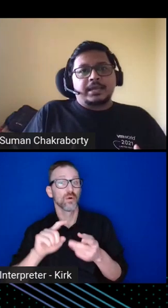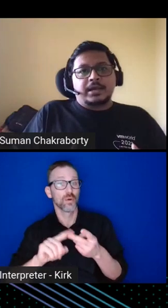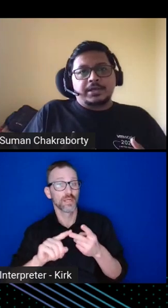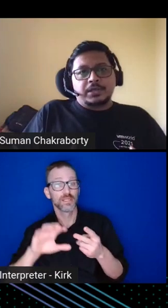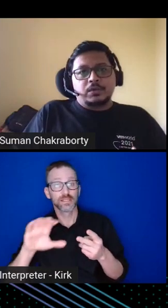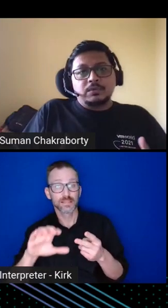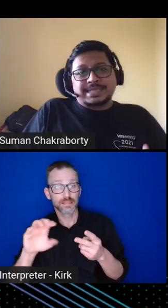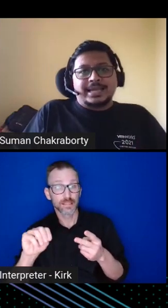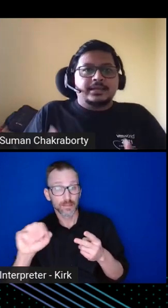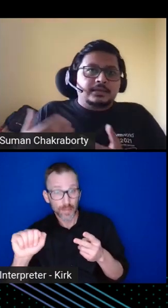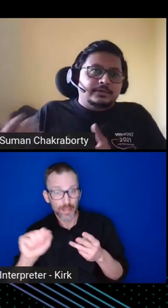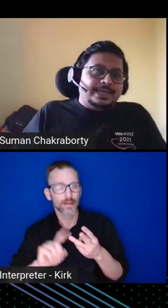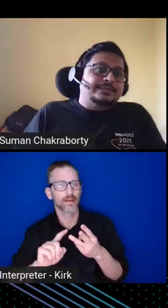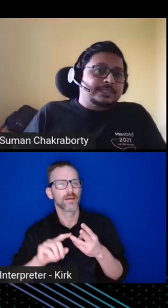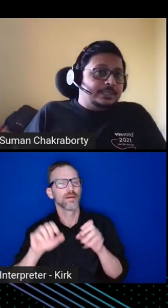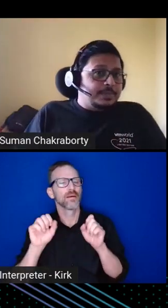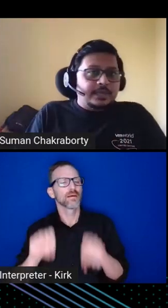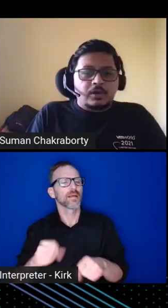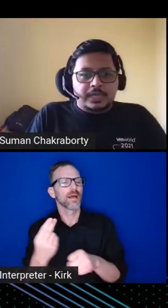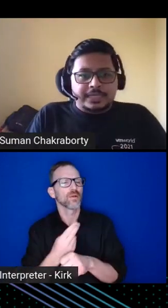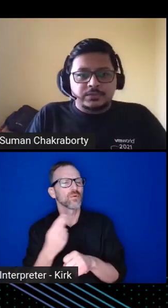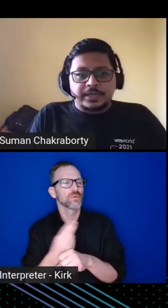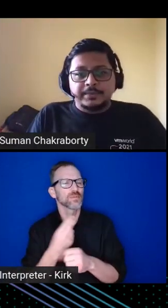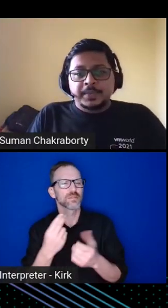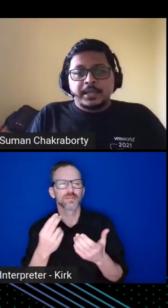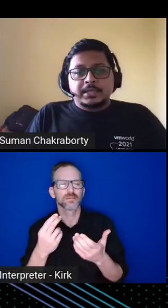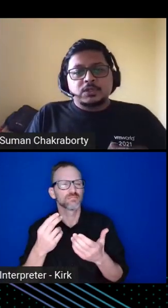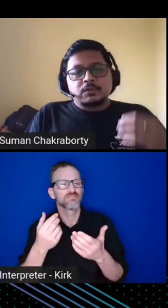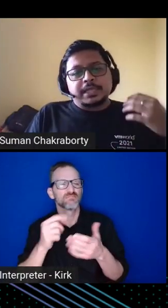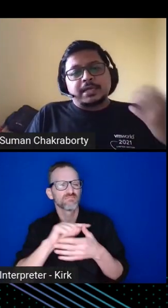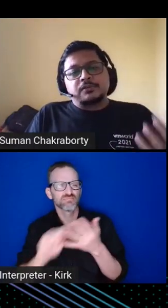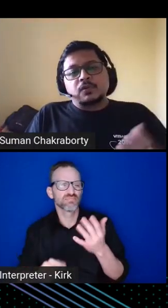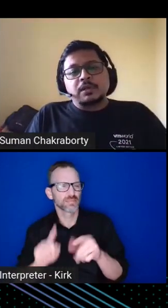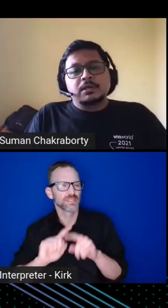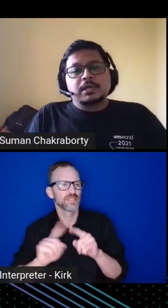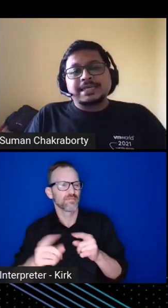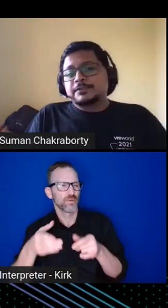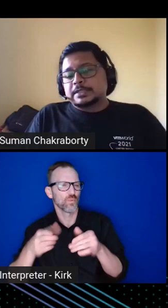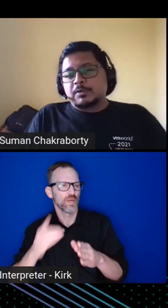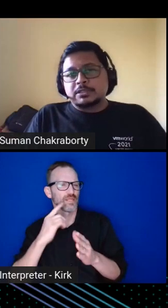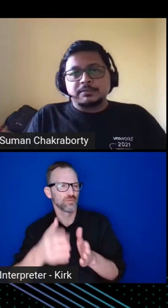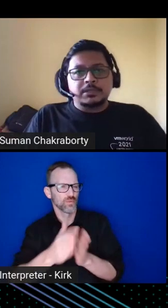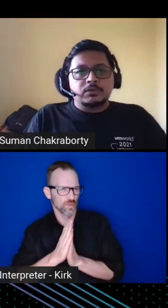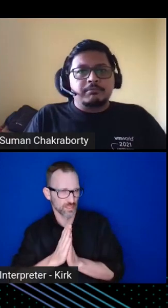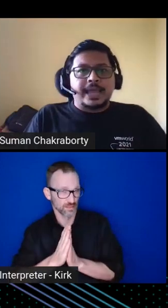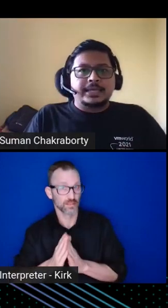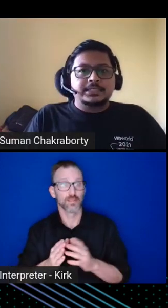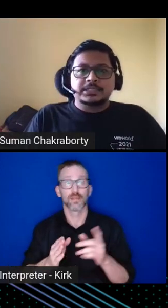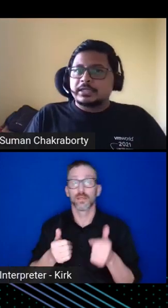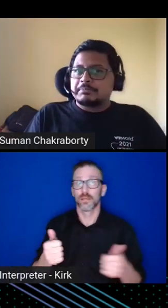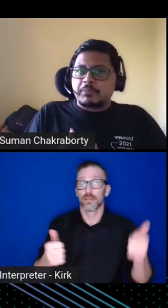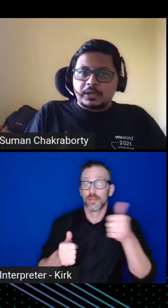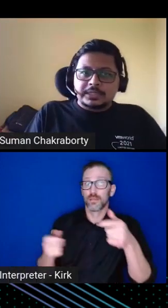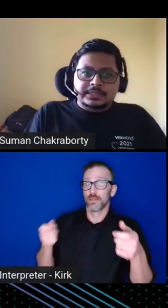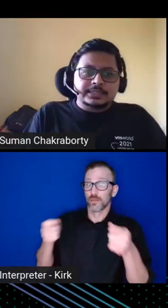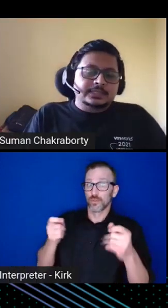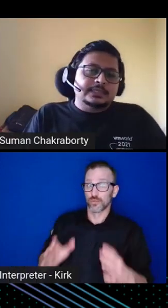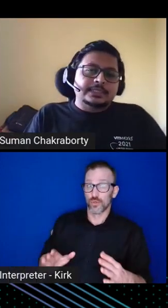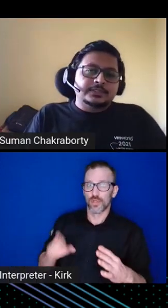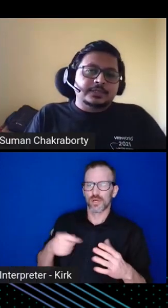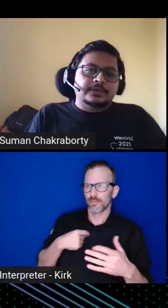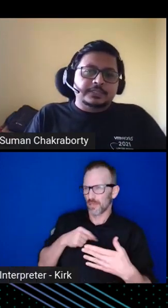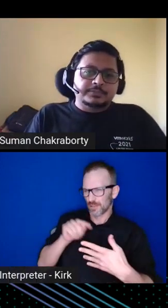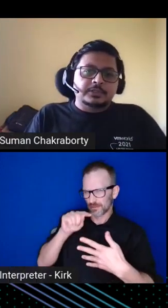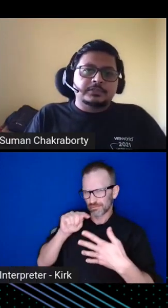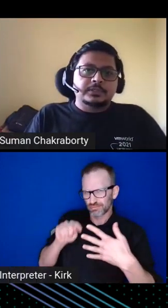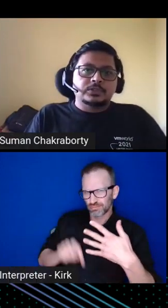can use an a REST API call as well. So the controller is responsible to manage the policies, that